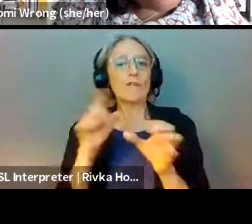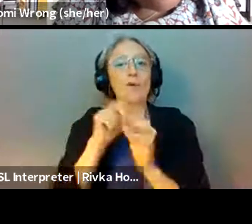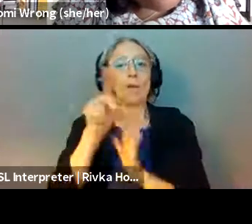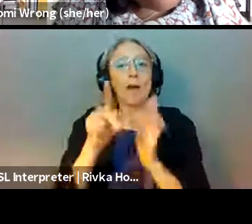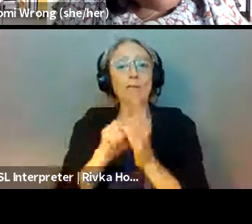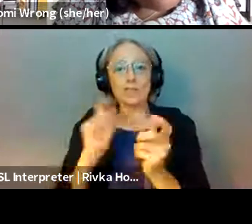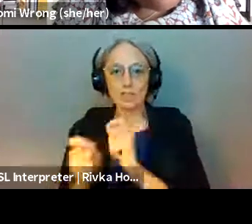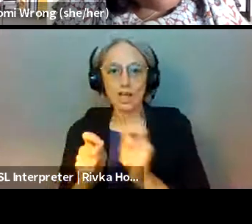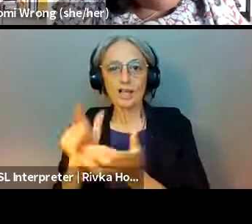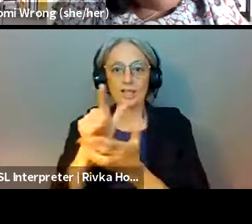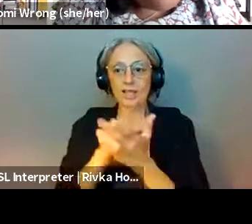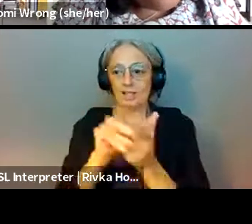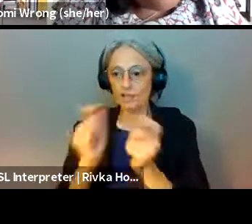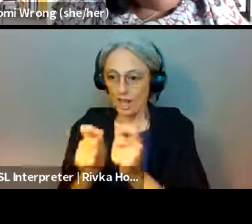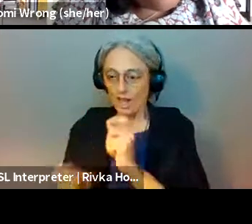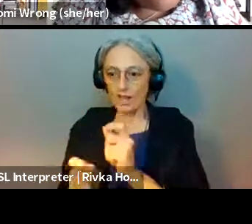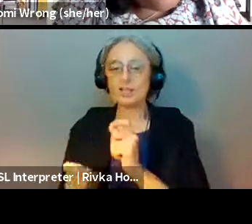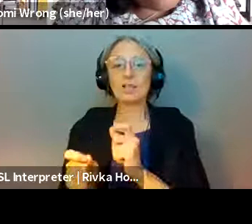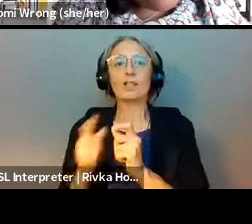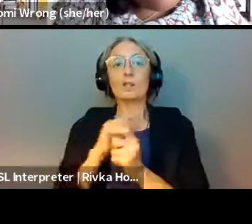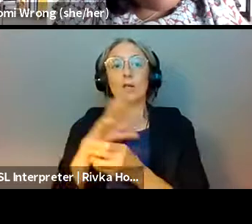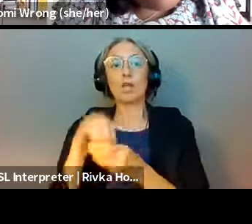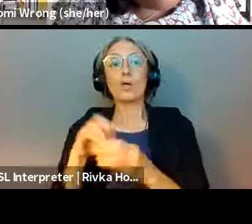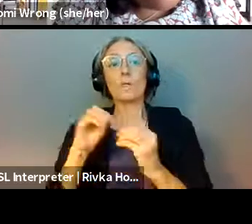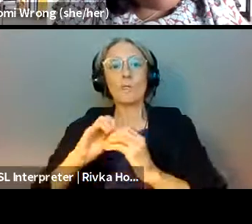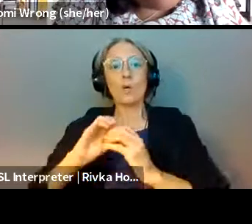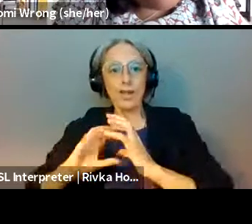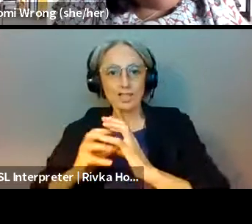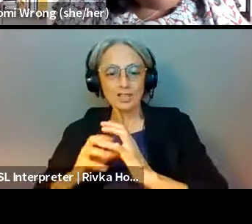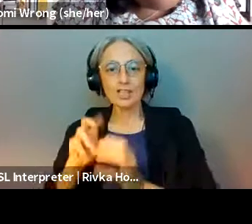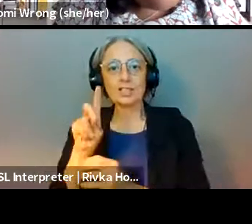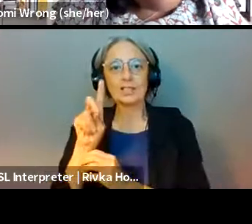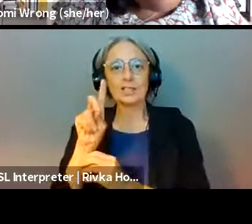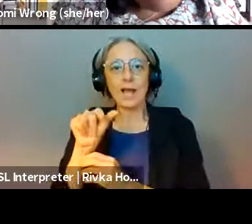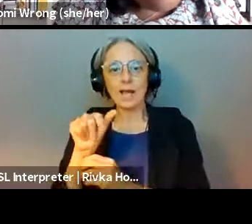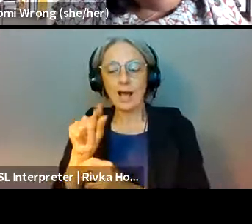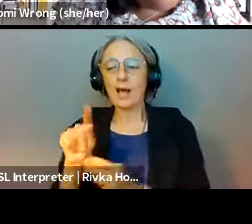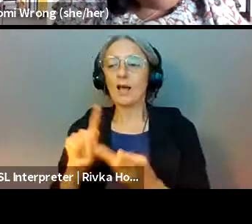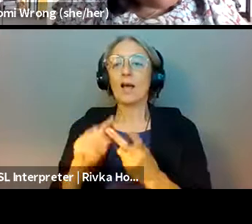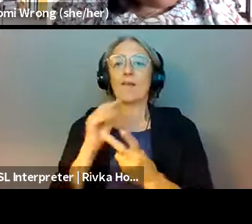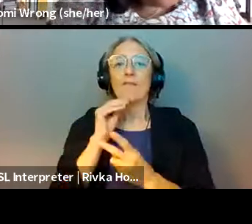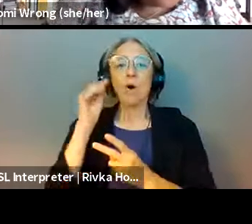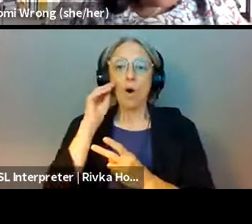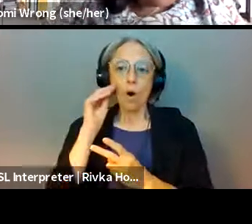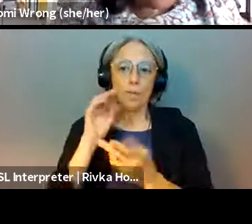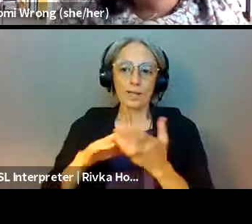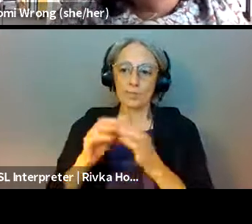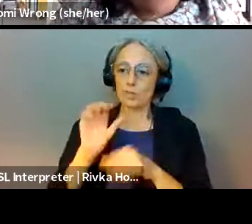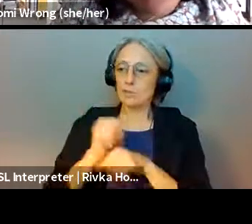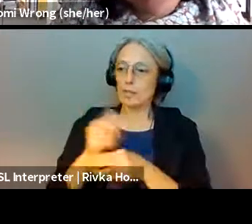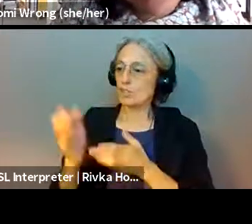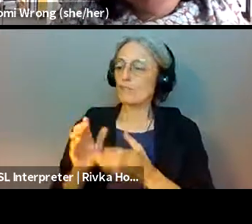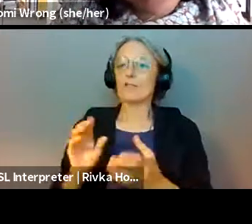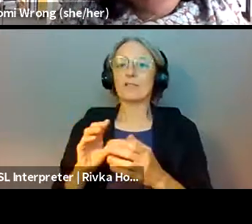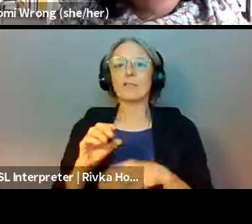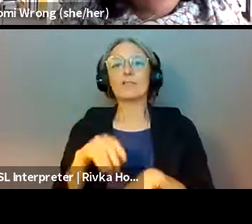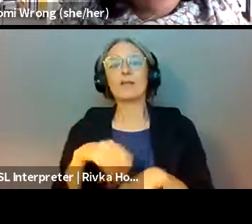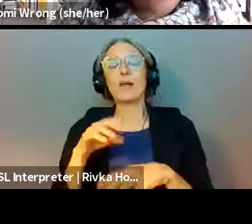increase intersectional data, permanent funding for home and community-based services, paid family